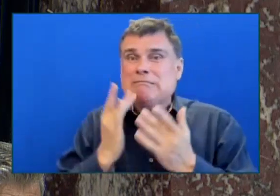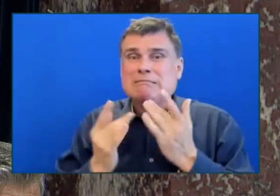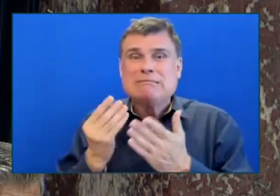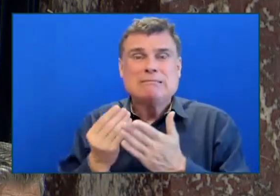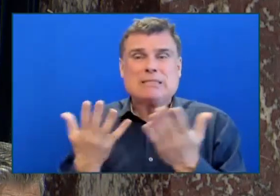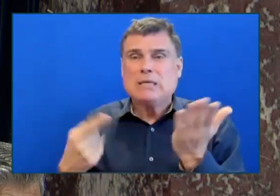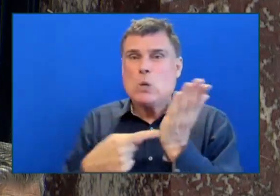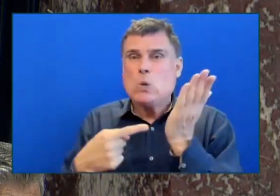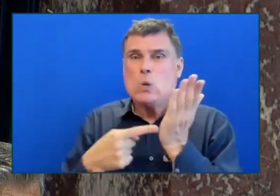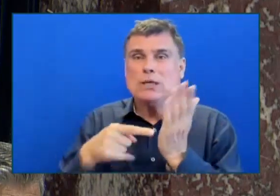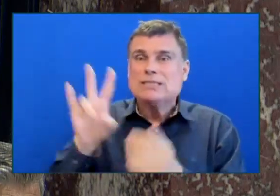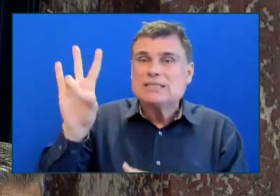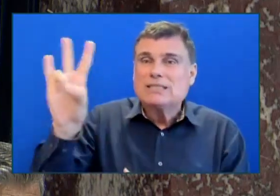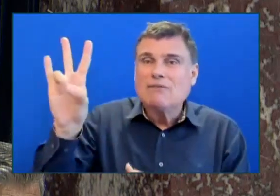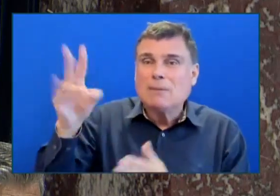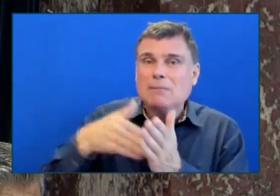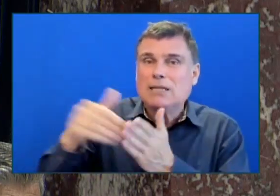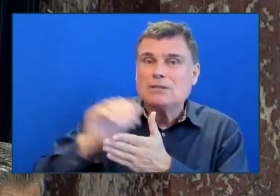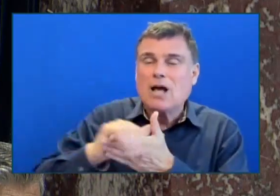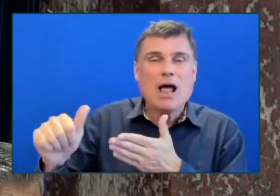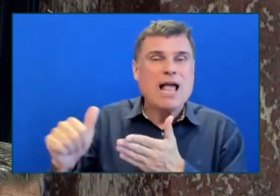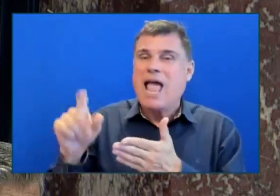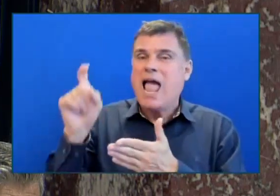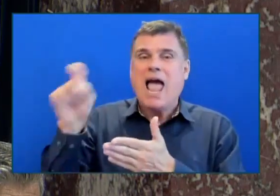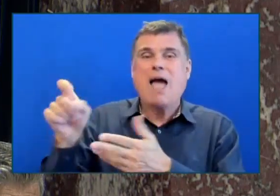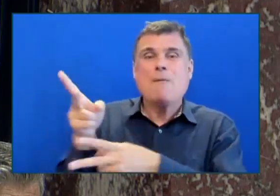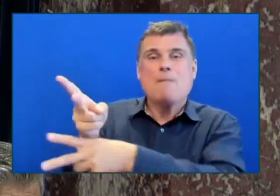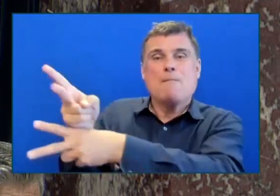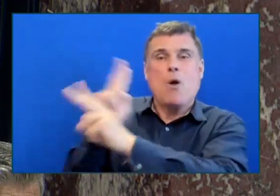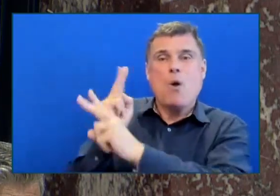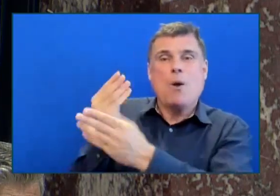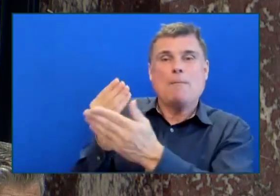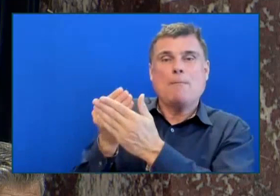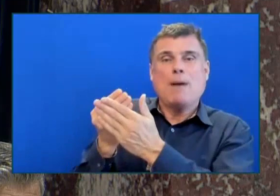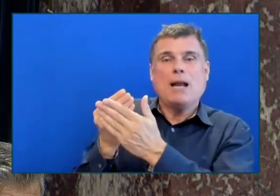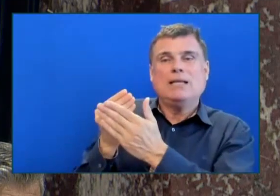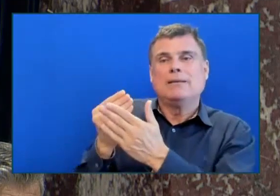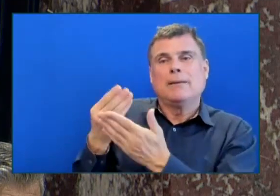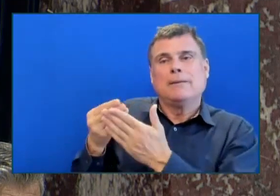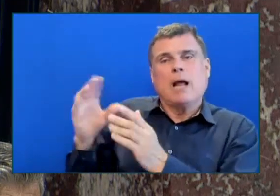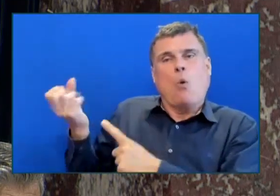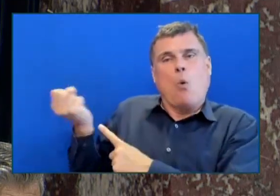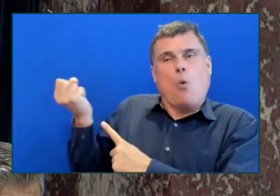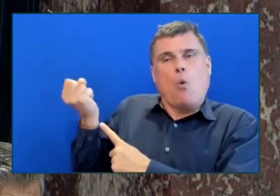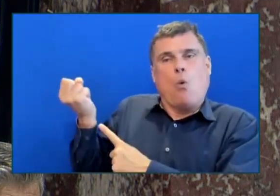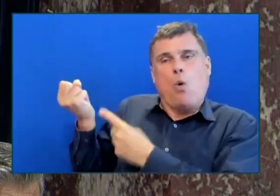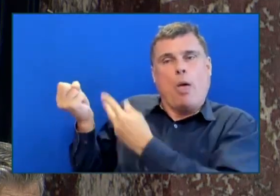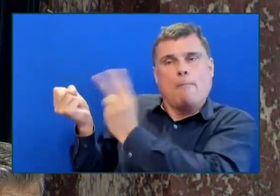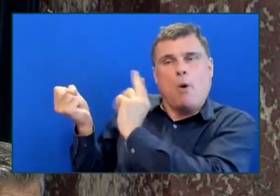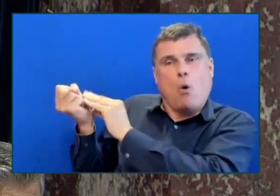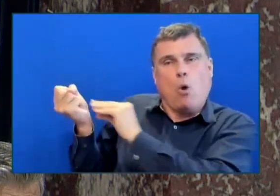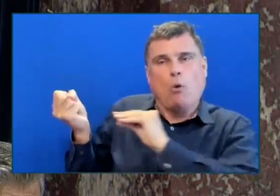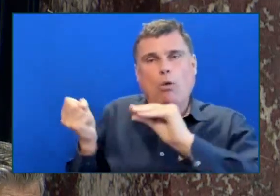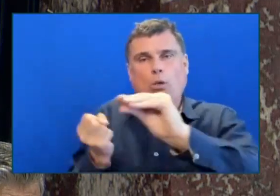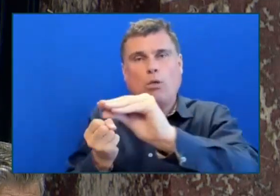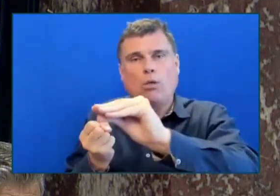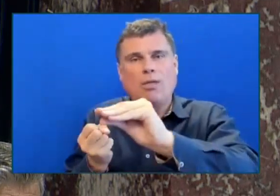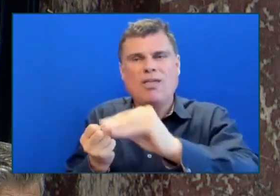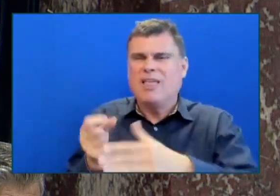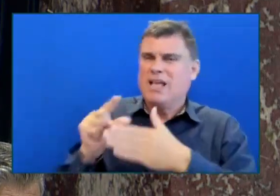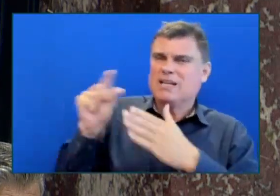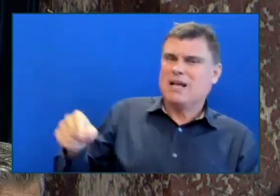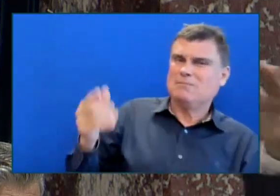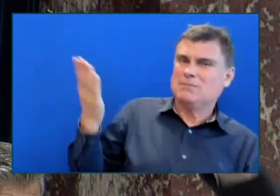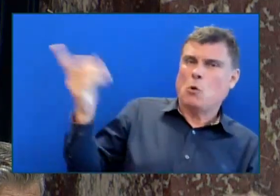This progressive government, or so-called progressive government, promised to do better for our children than the 16 years that